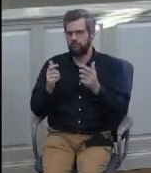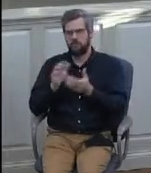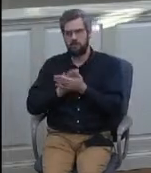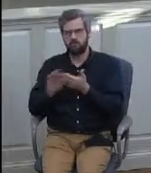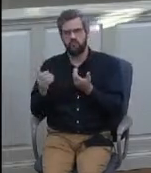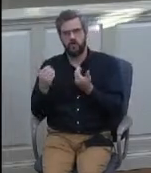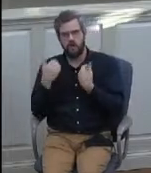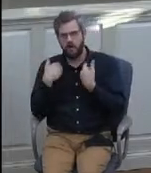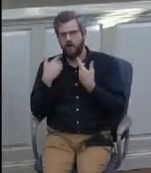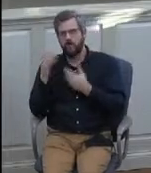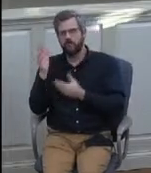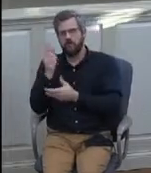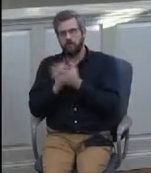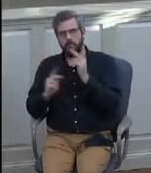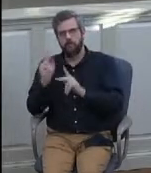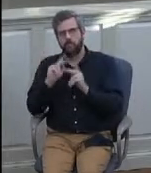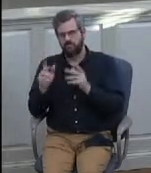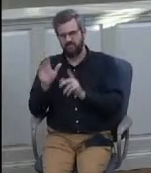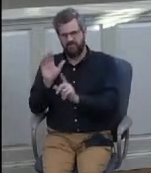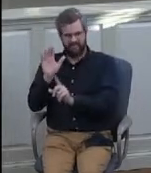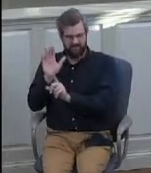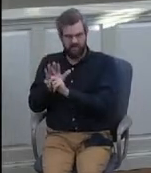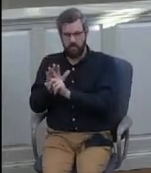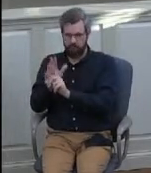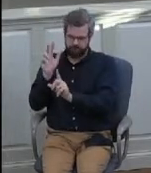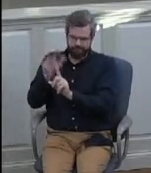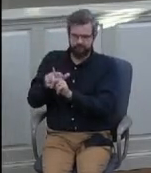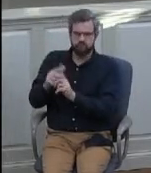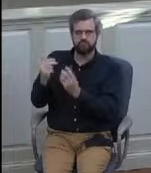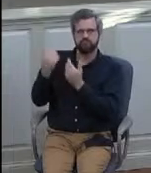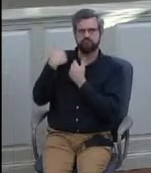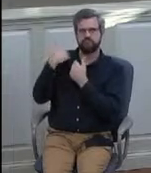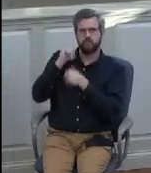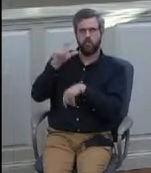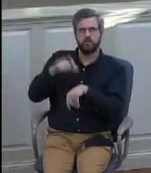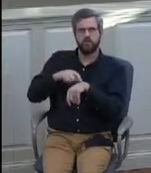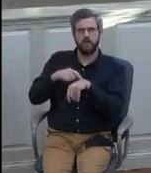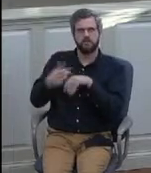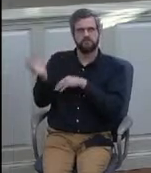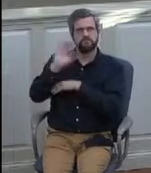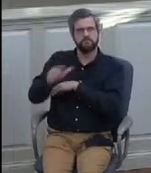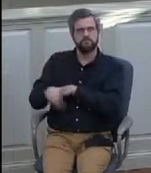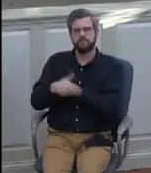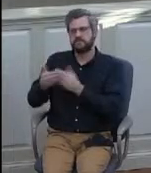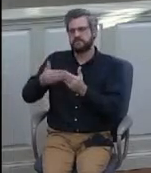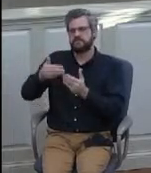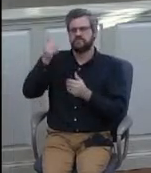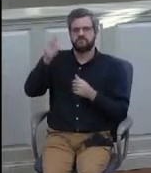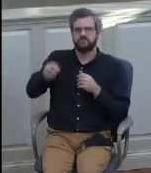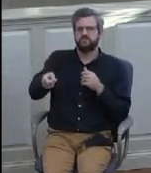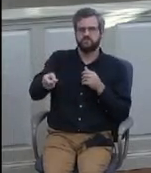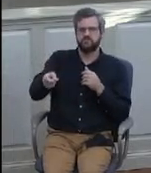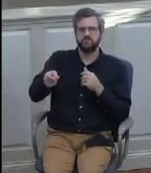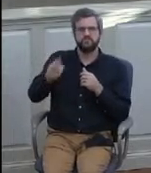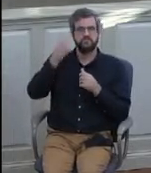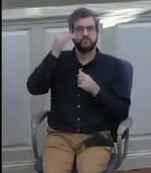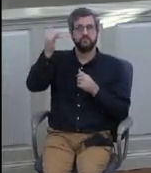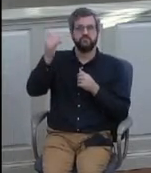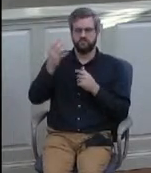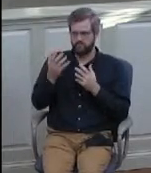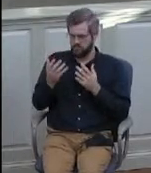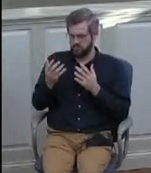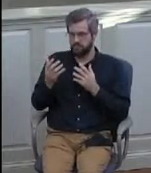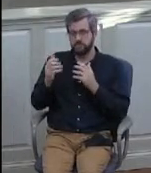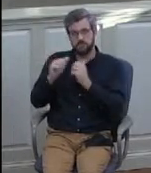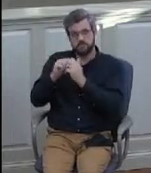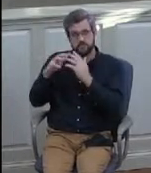have some people who that's their designated responsibility all the time. It just makes it so much easier, because there's so much that goes